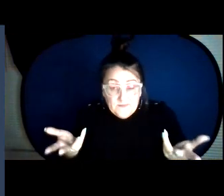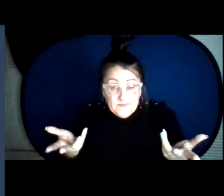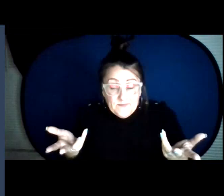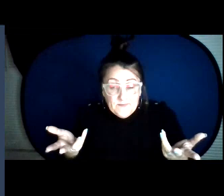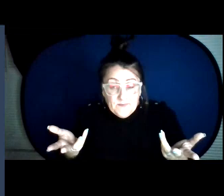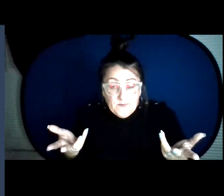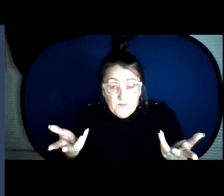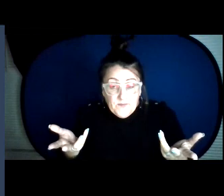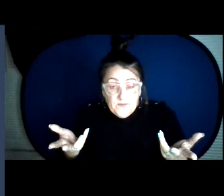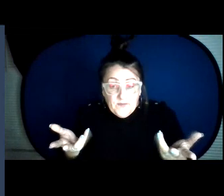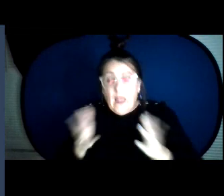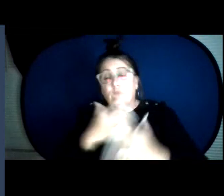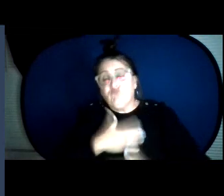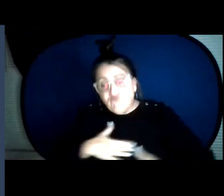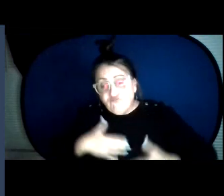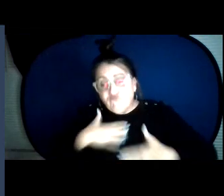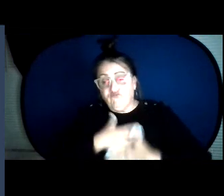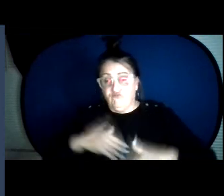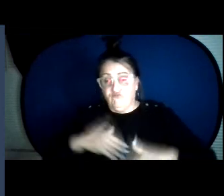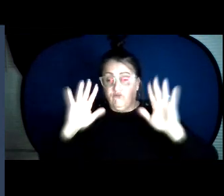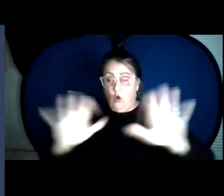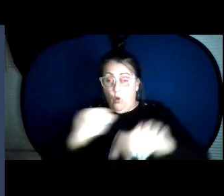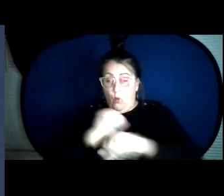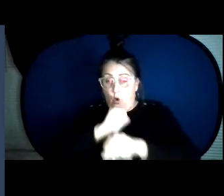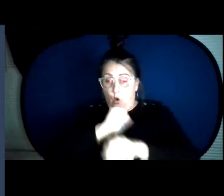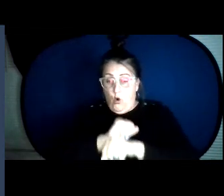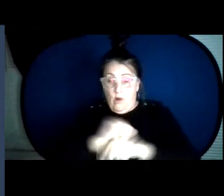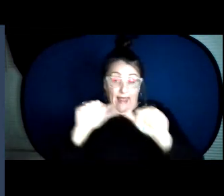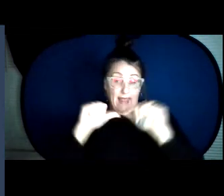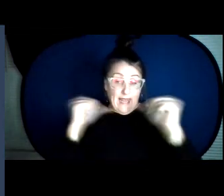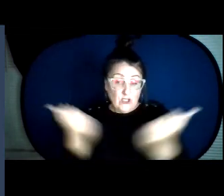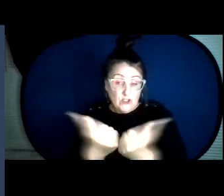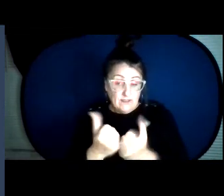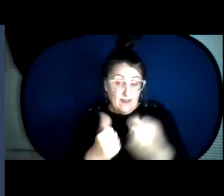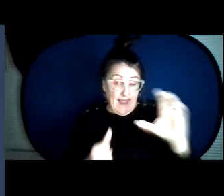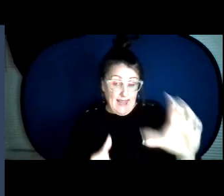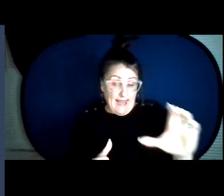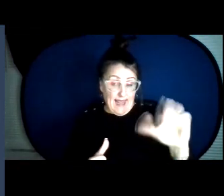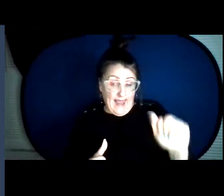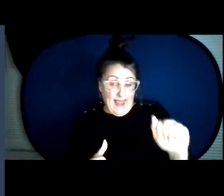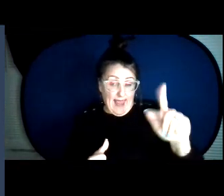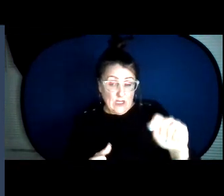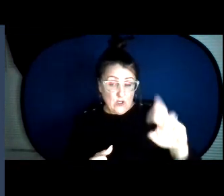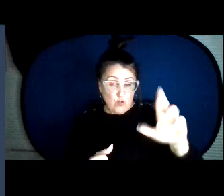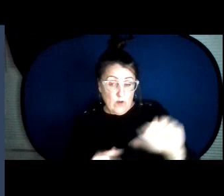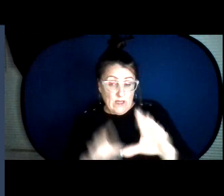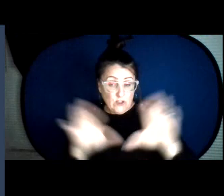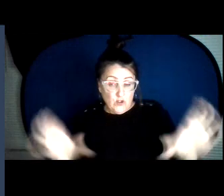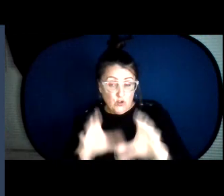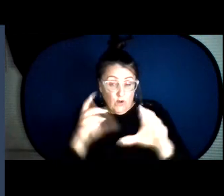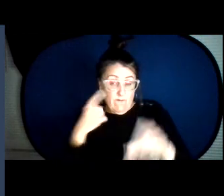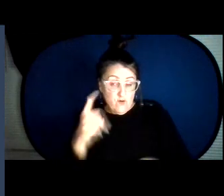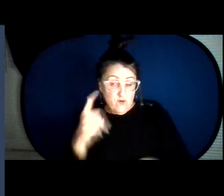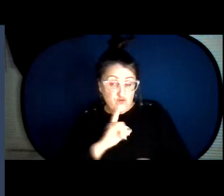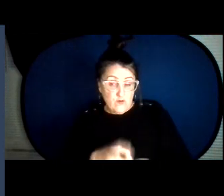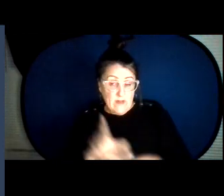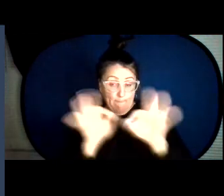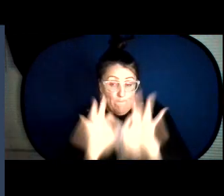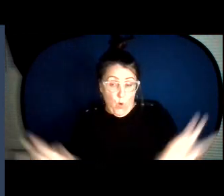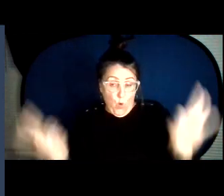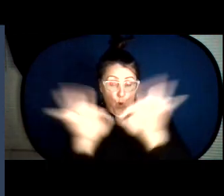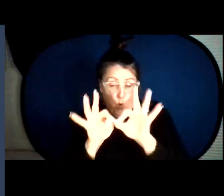I'm appreciative of the work that you are doing and that the agency and Caltrans department is doing to make this real. It's really important for the